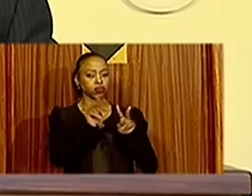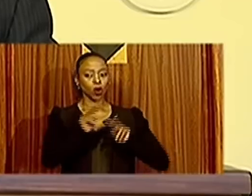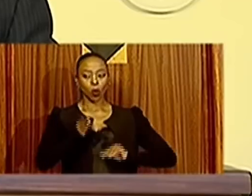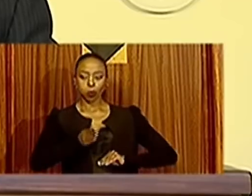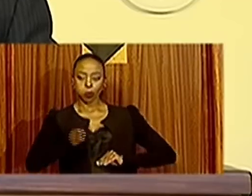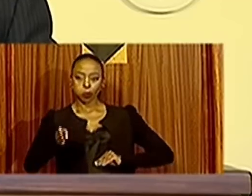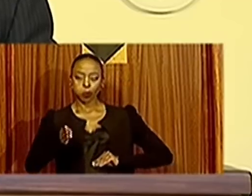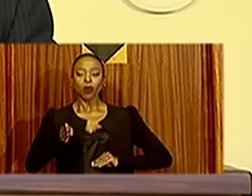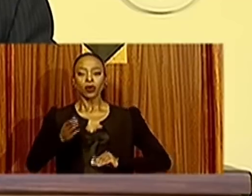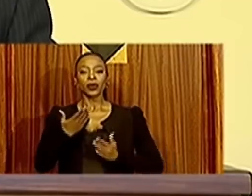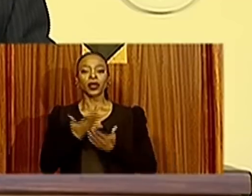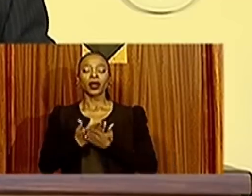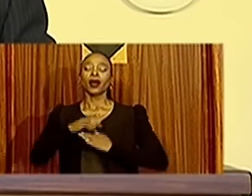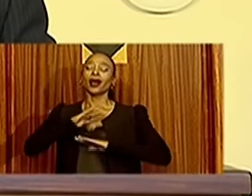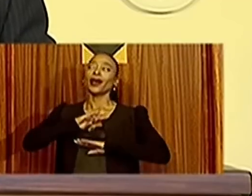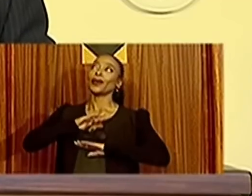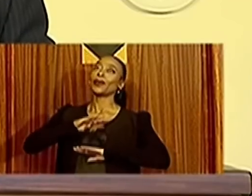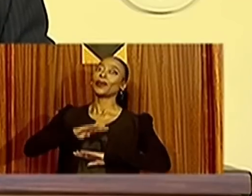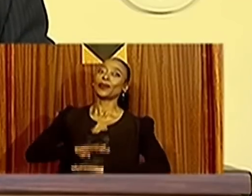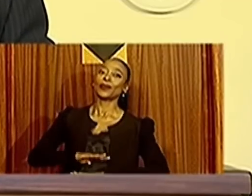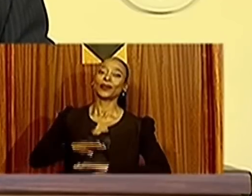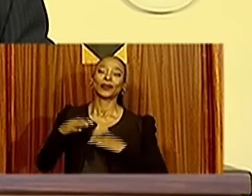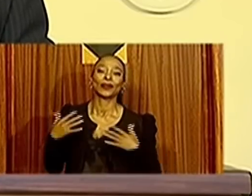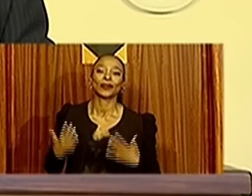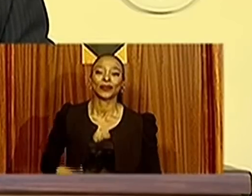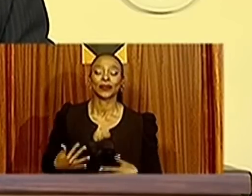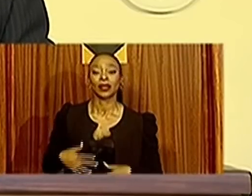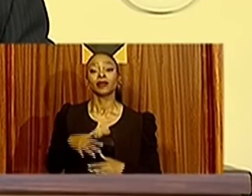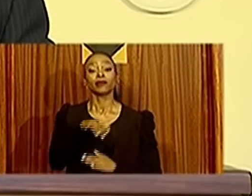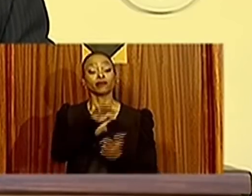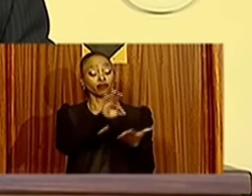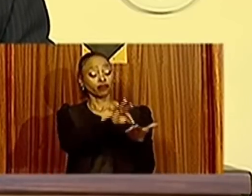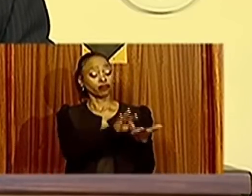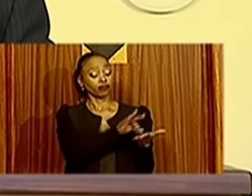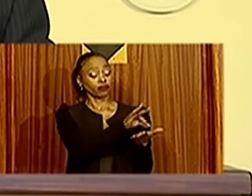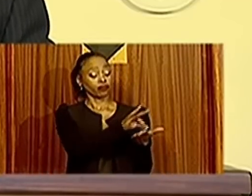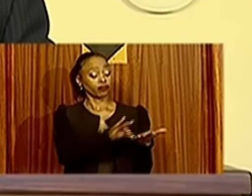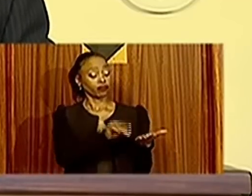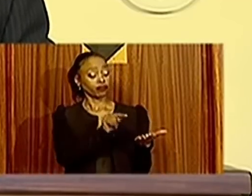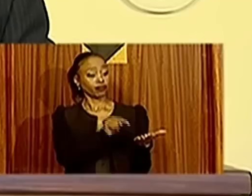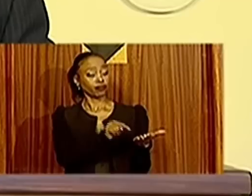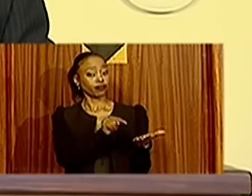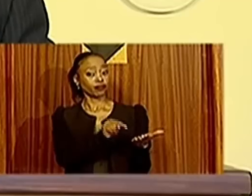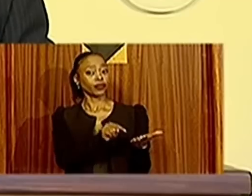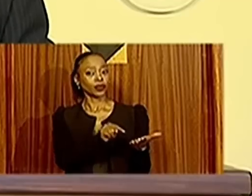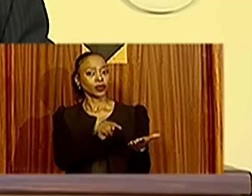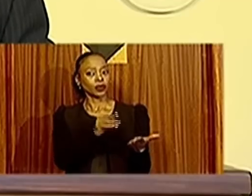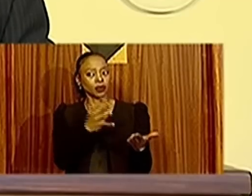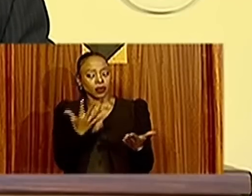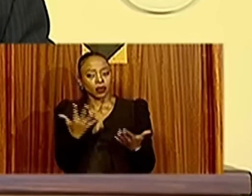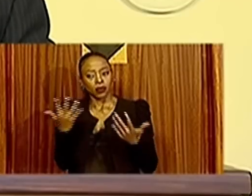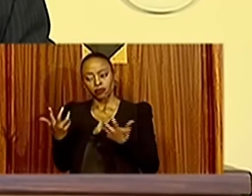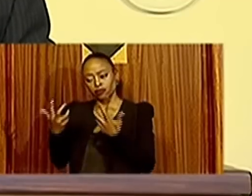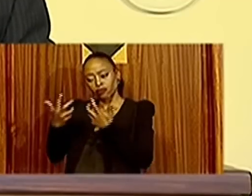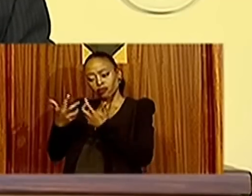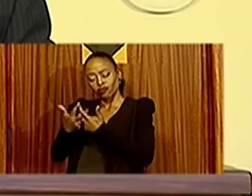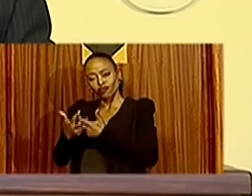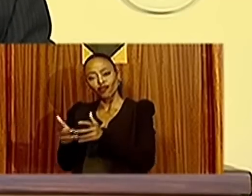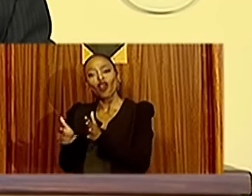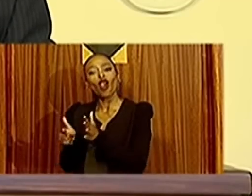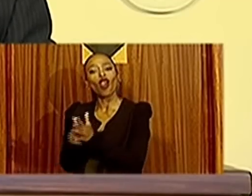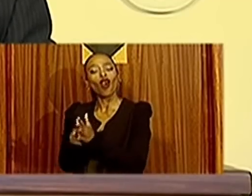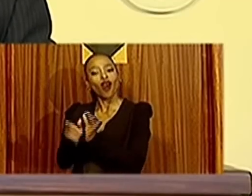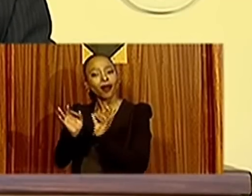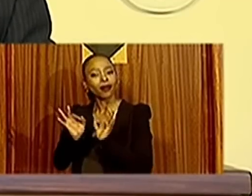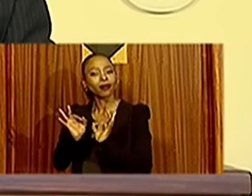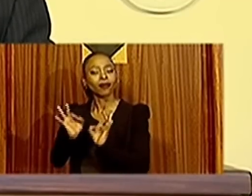are able to satisfy ourselves that our elections conform not only to our own laws, but